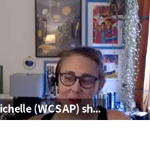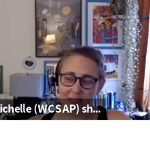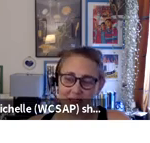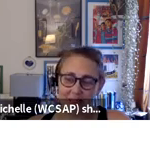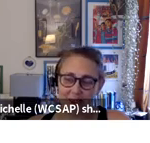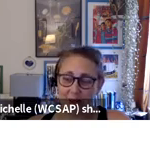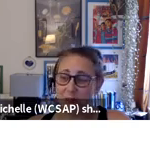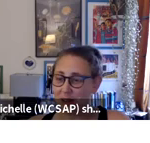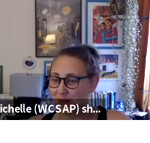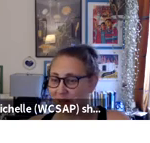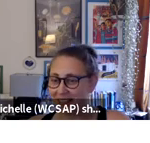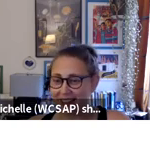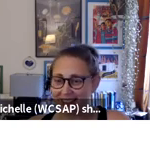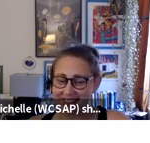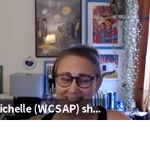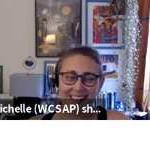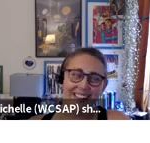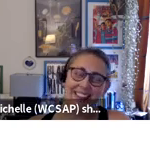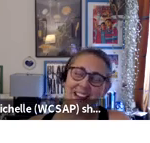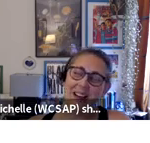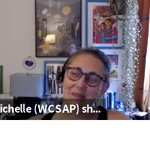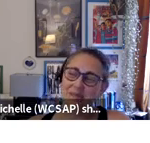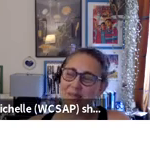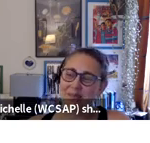own experiences of your own child abuse.